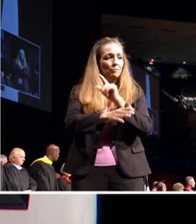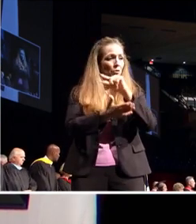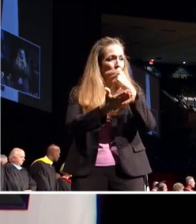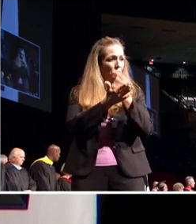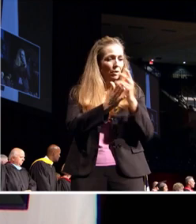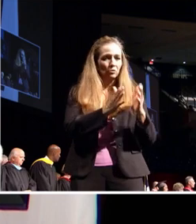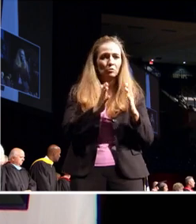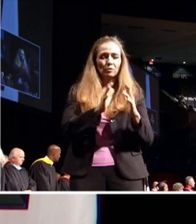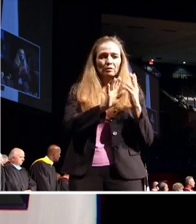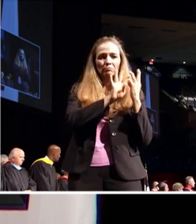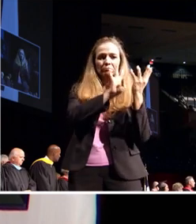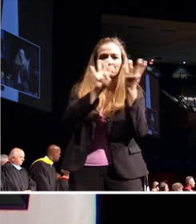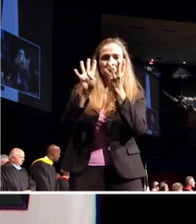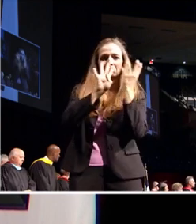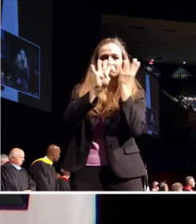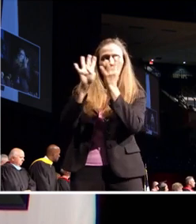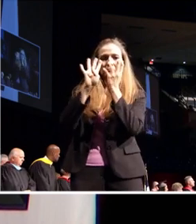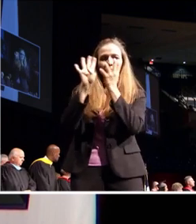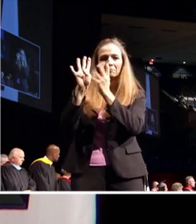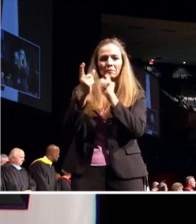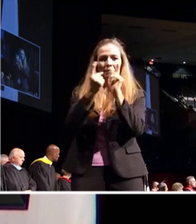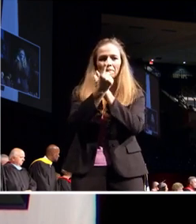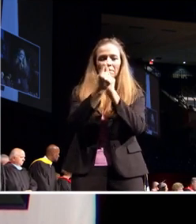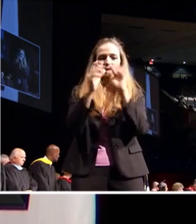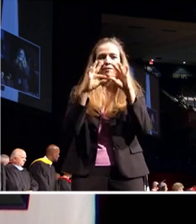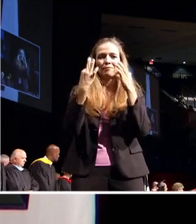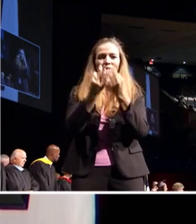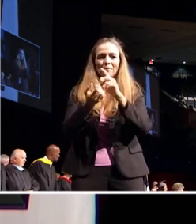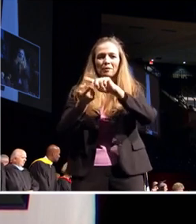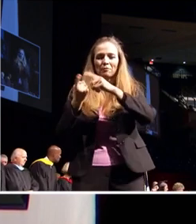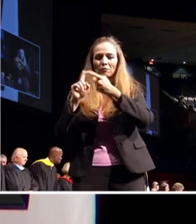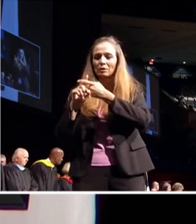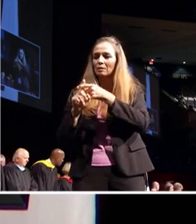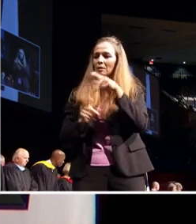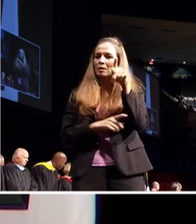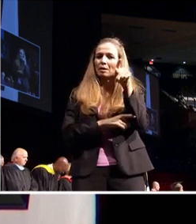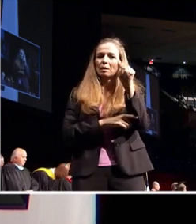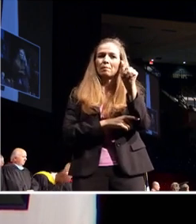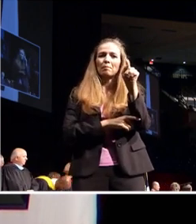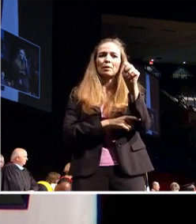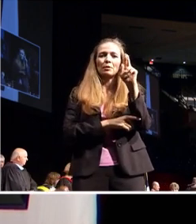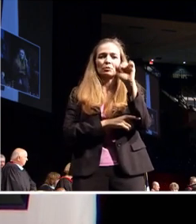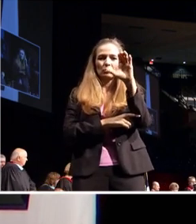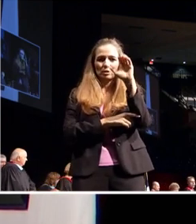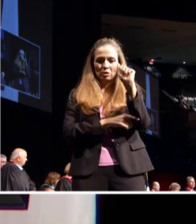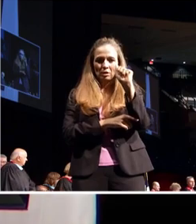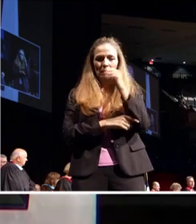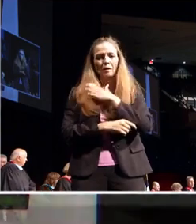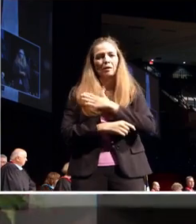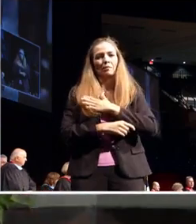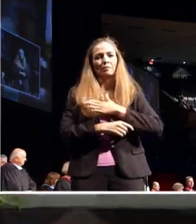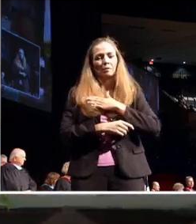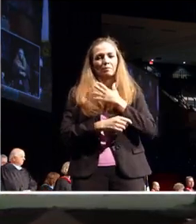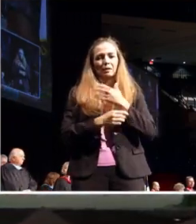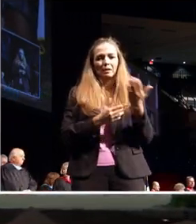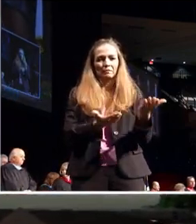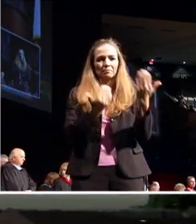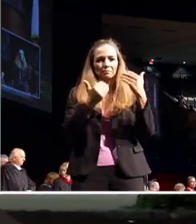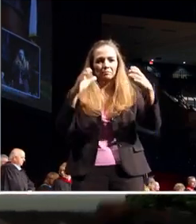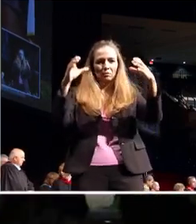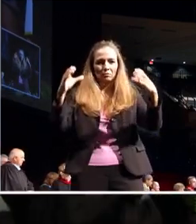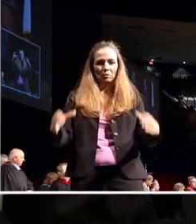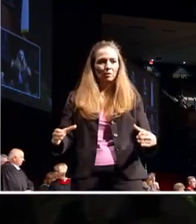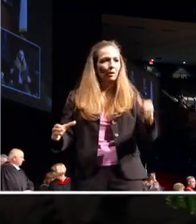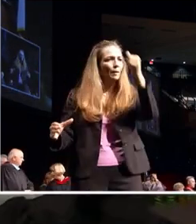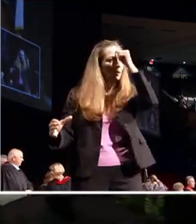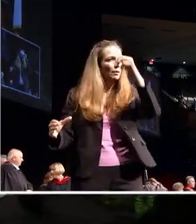the Coliseum to meet family and friends outside. Patricia, please join me at the podium. Please rise. Gentlemen, remove your